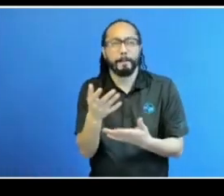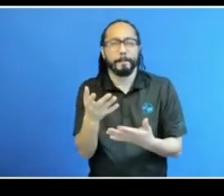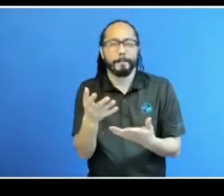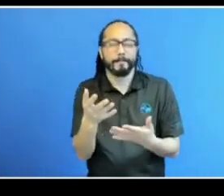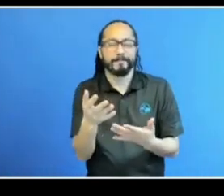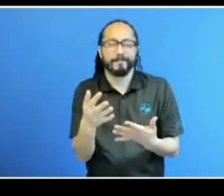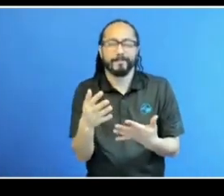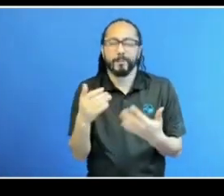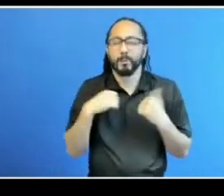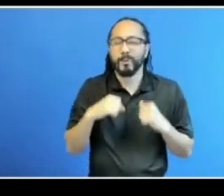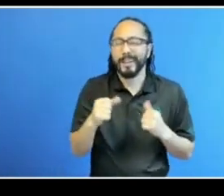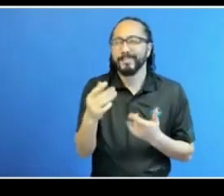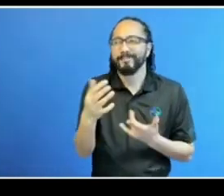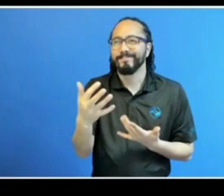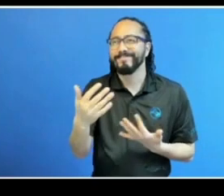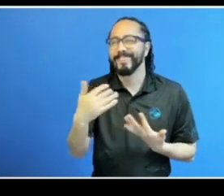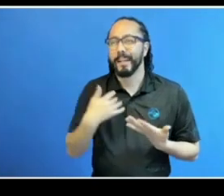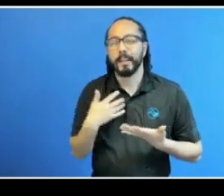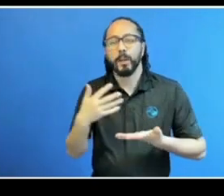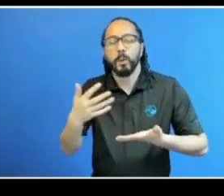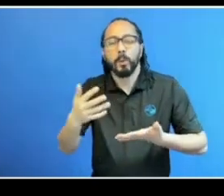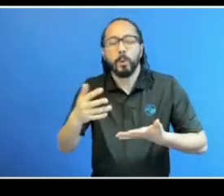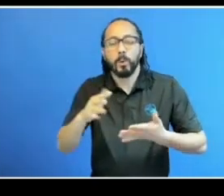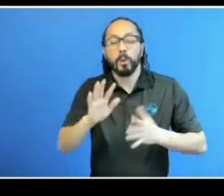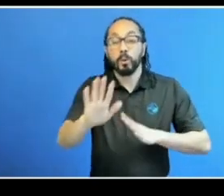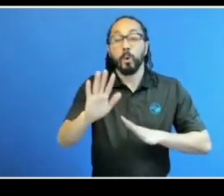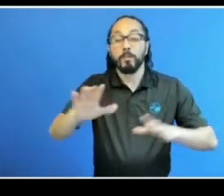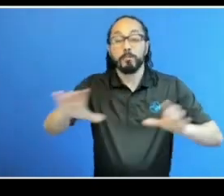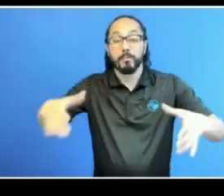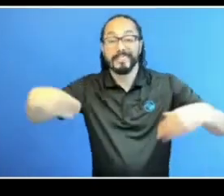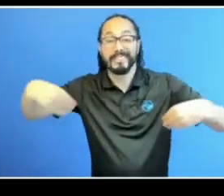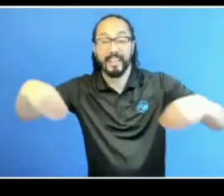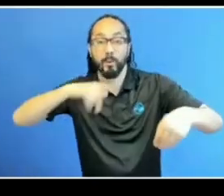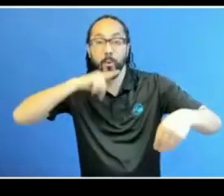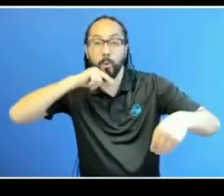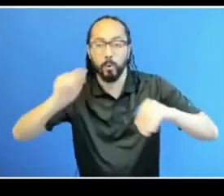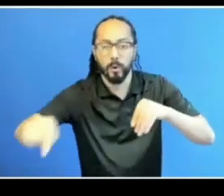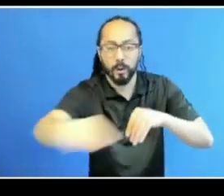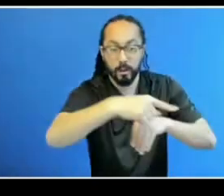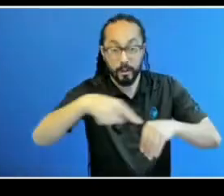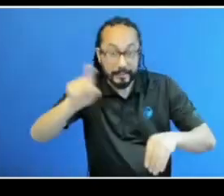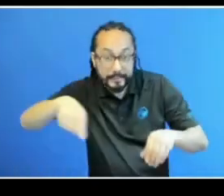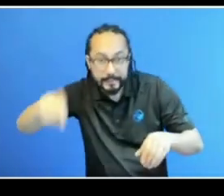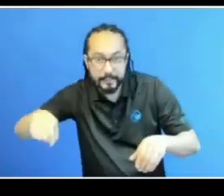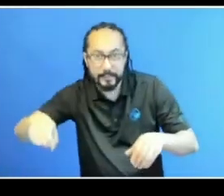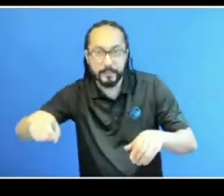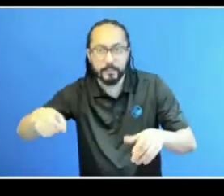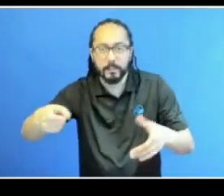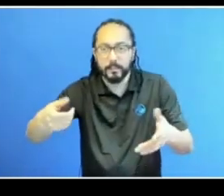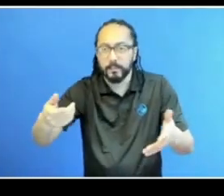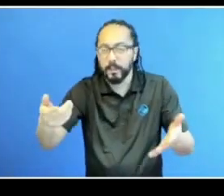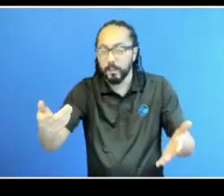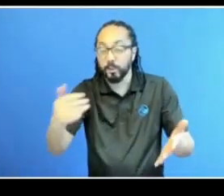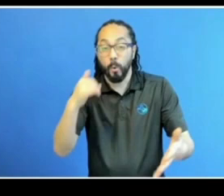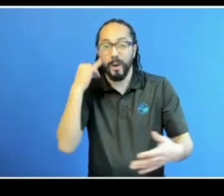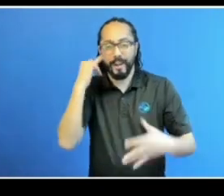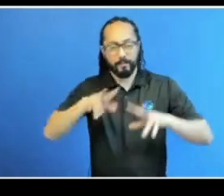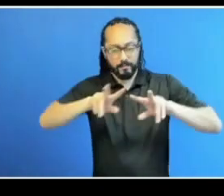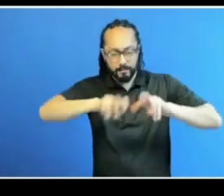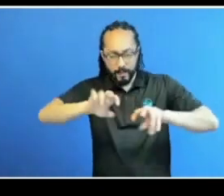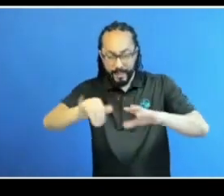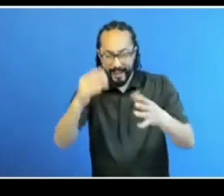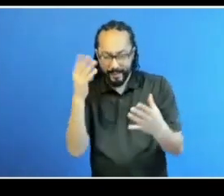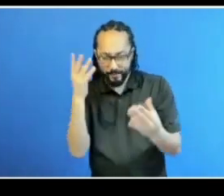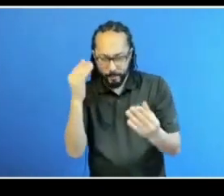find out what is the need of your market, and with that information, looking at how you can be unique